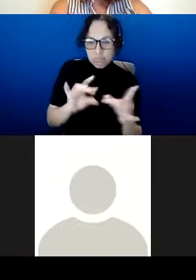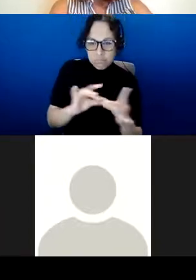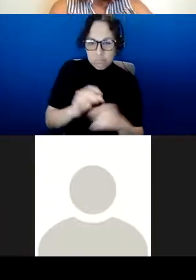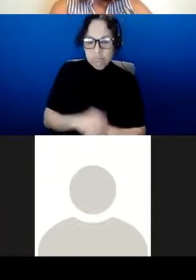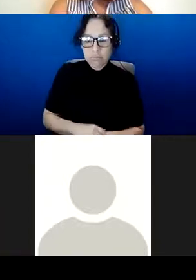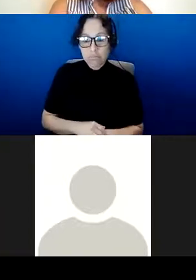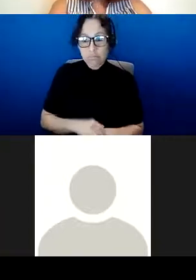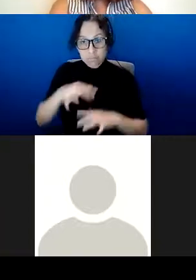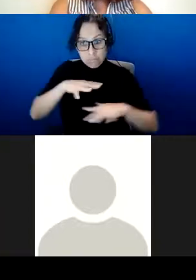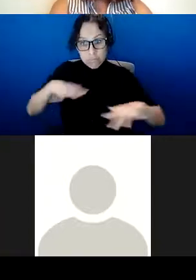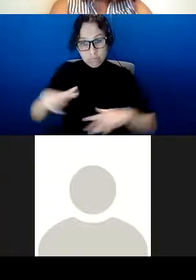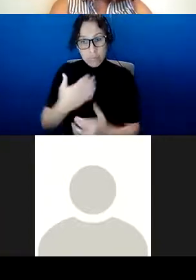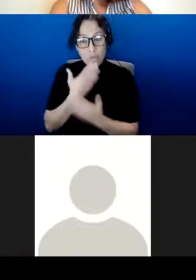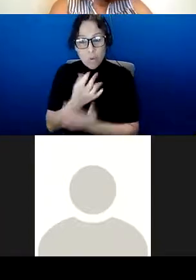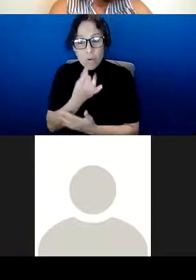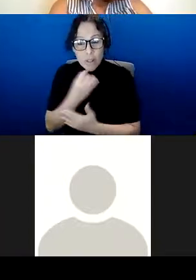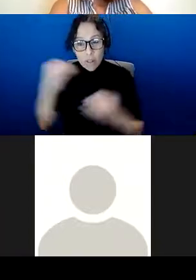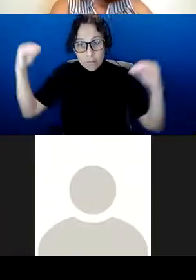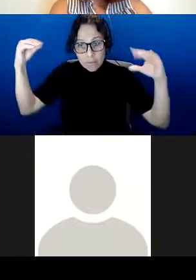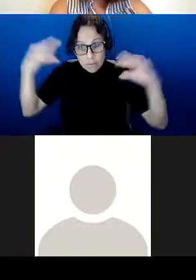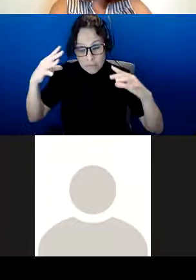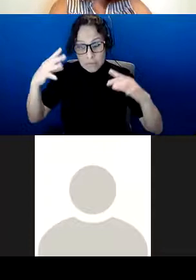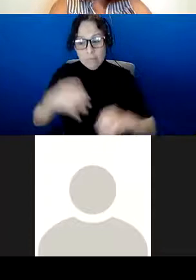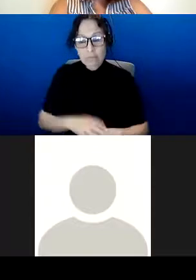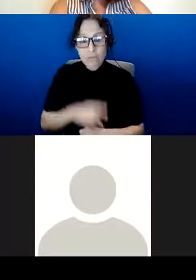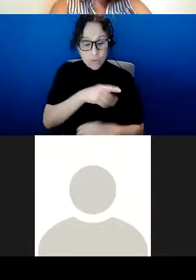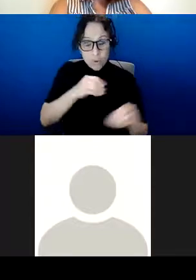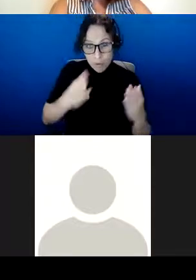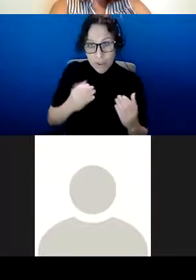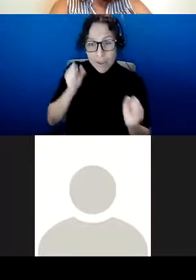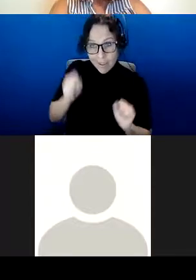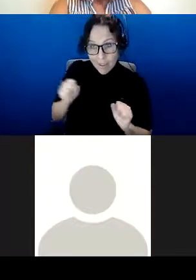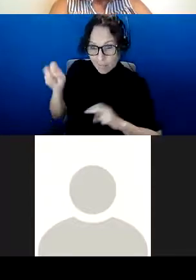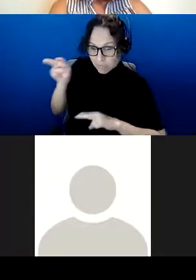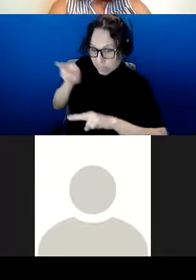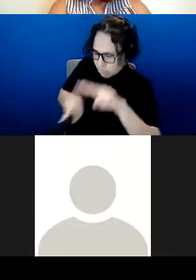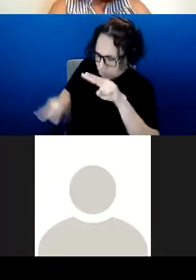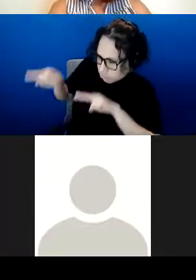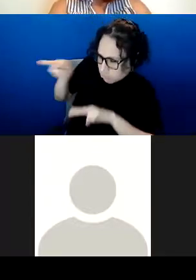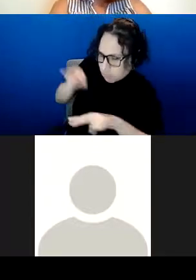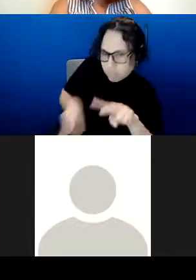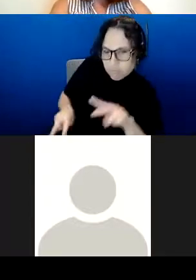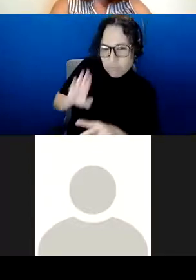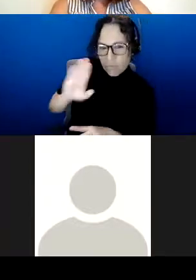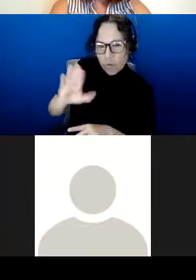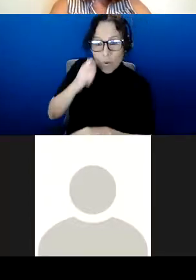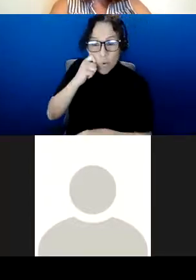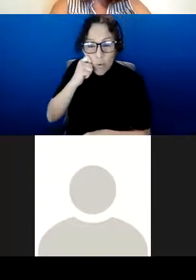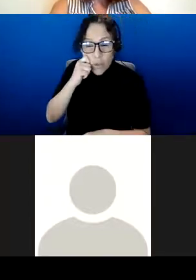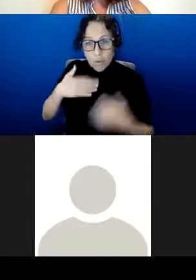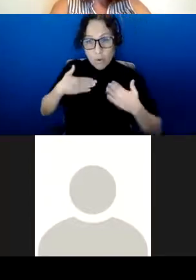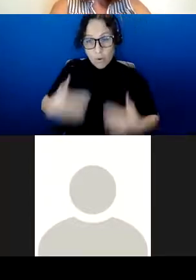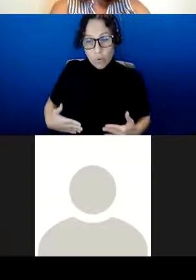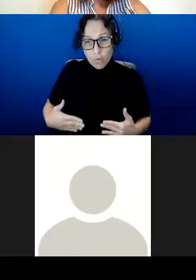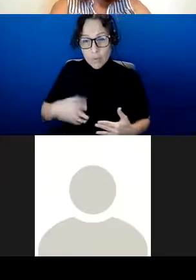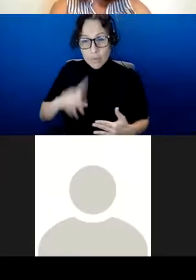well-lit area, enough light so that the provider can examine things like your skin or body parts that need to